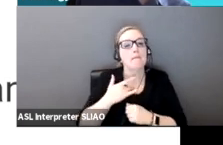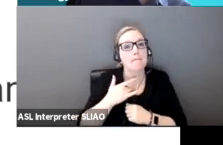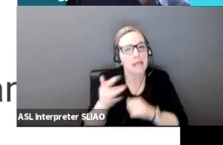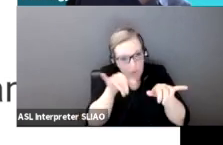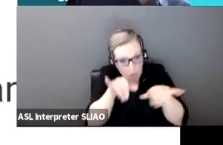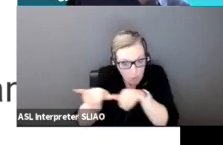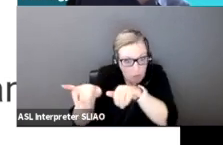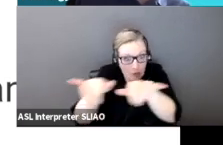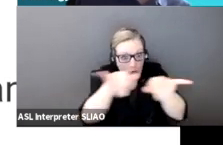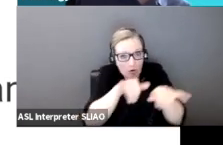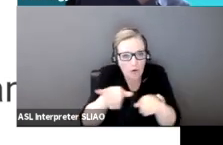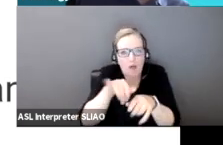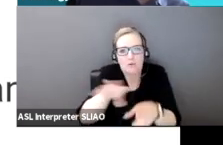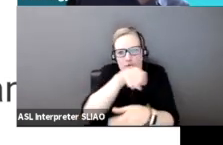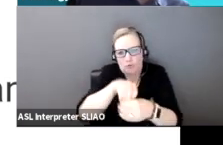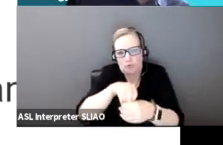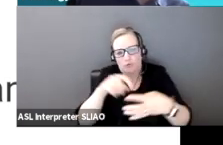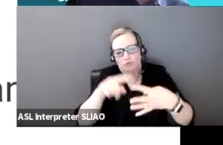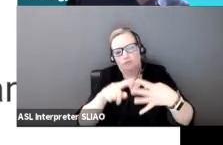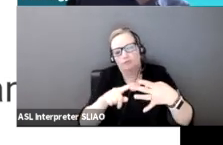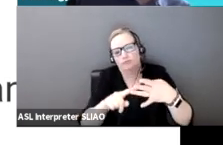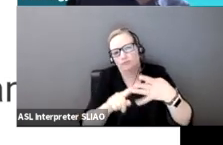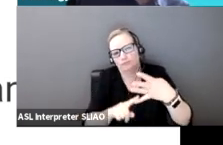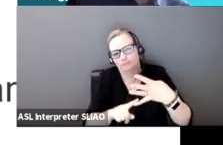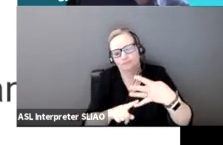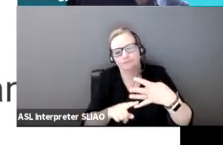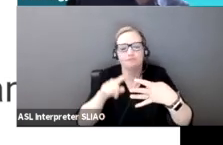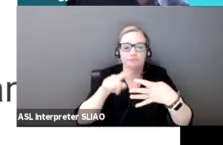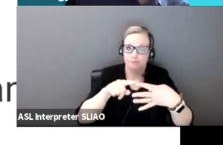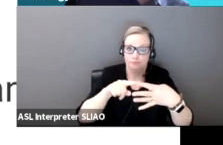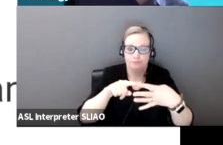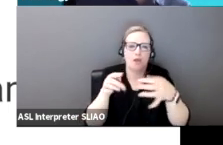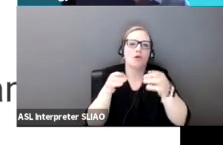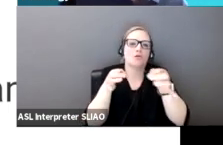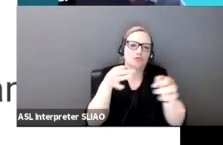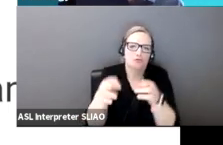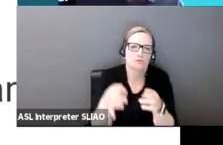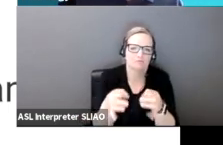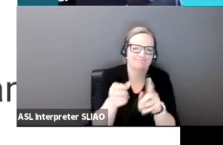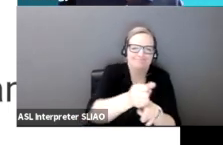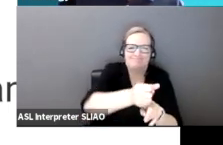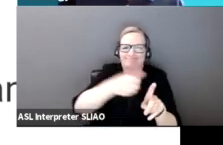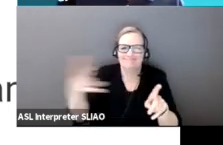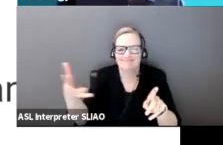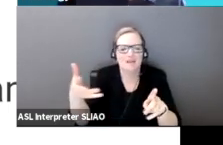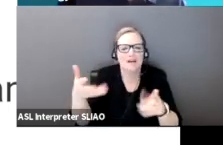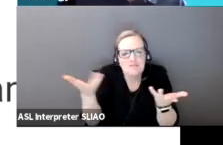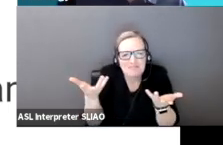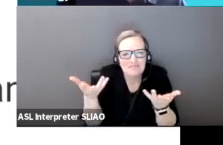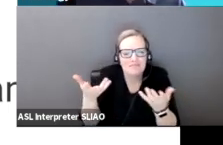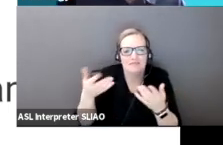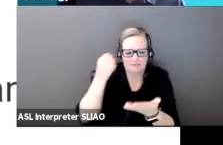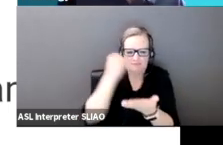sections: a description, which is, as I say, the meat of the patent, and it shows all the relevant details of